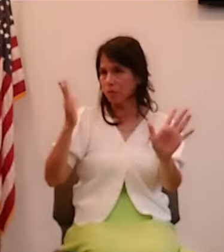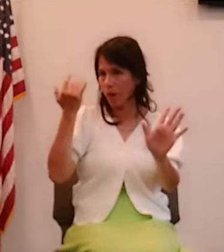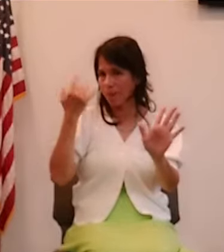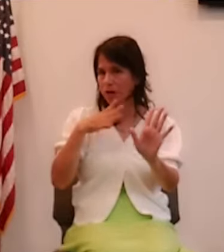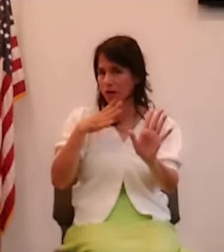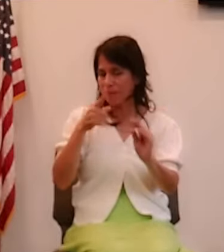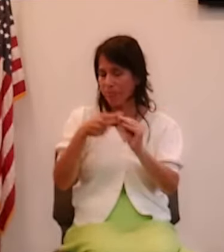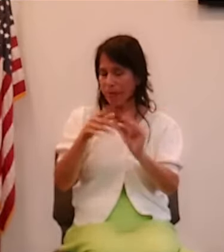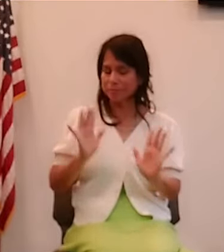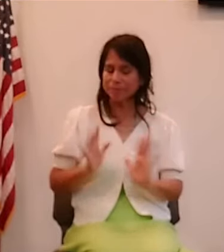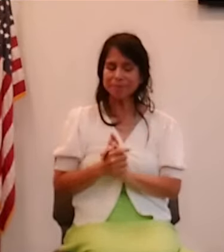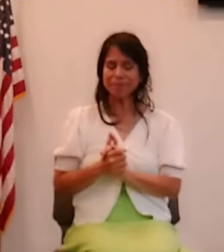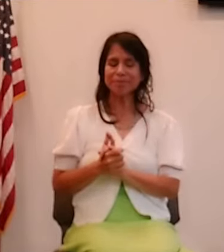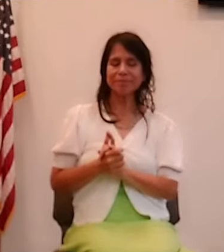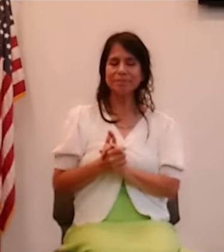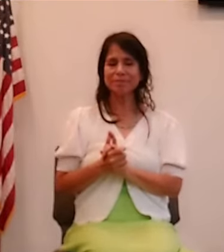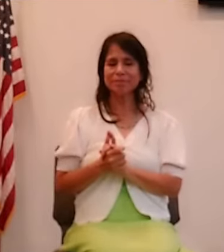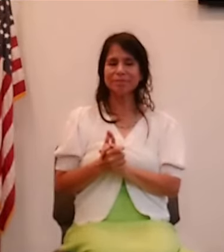that